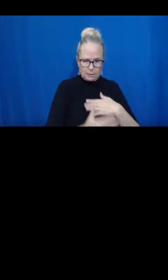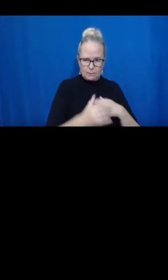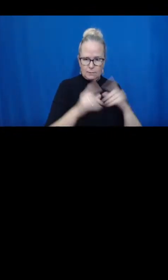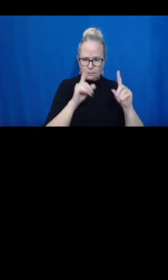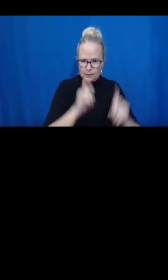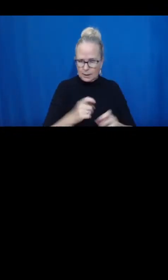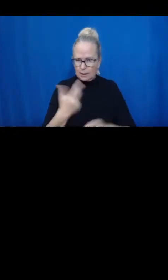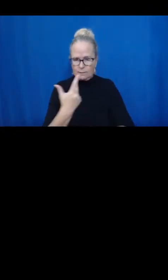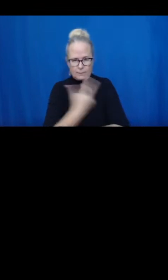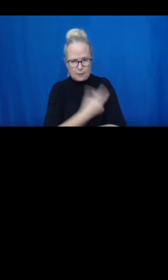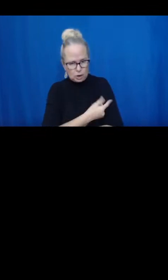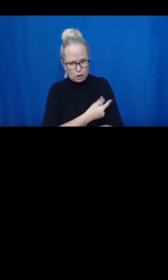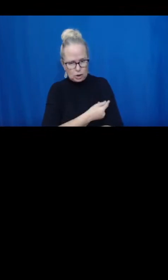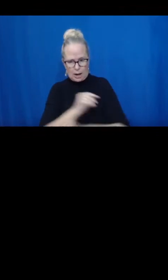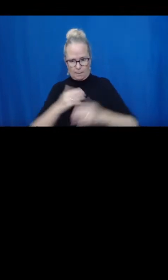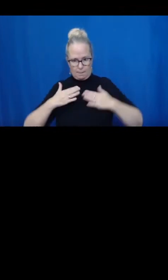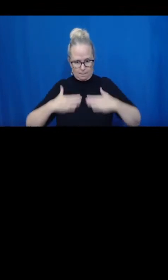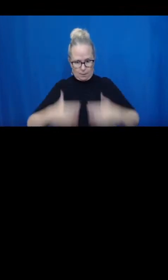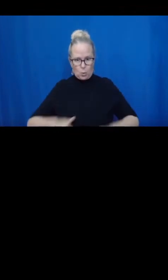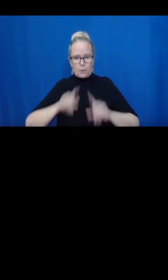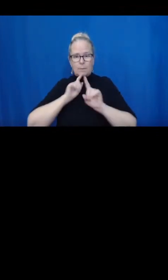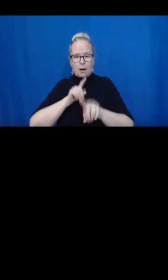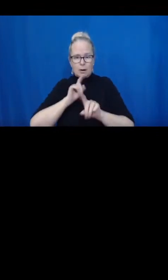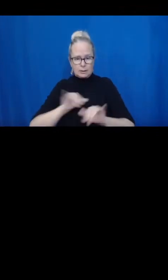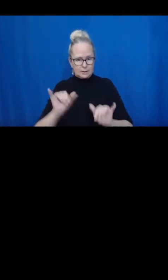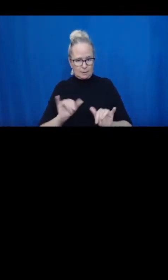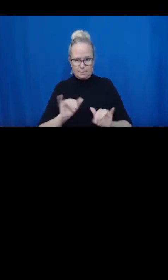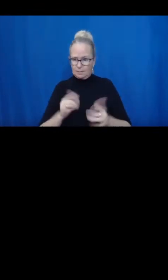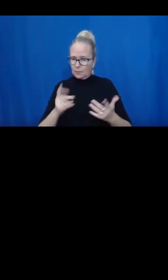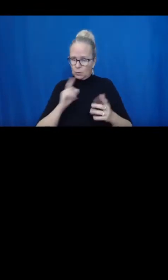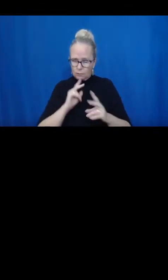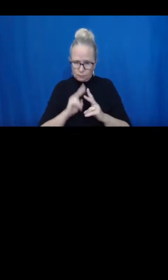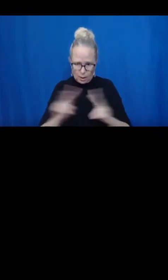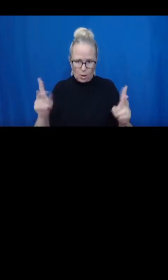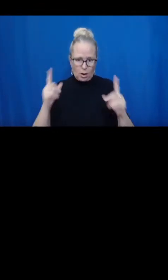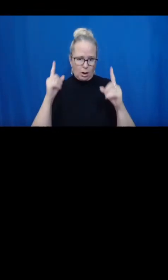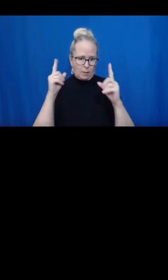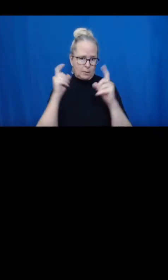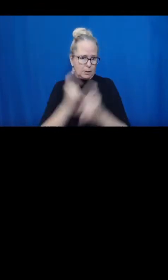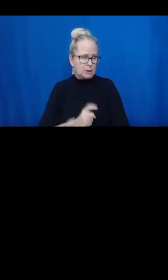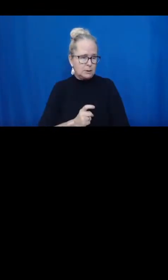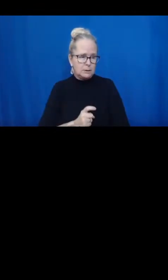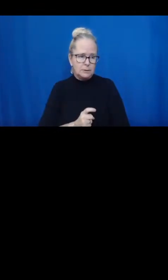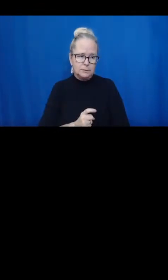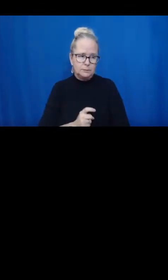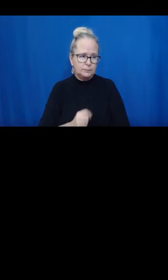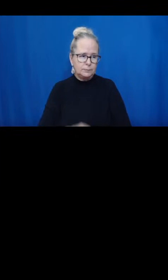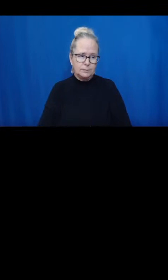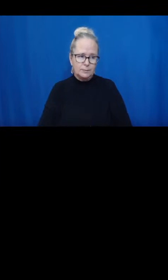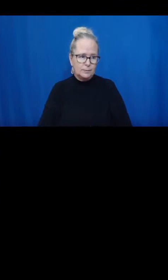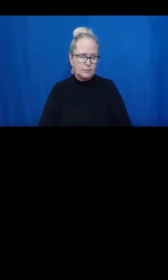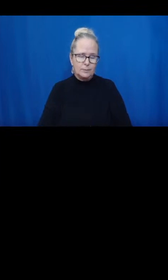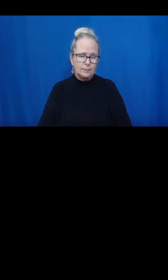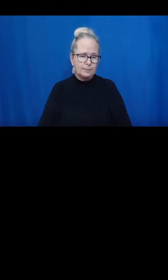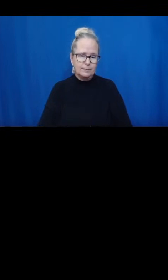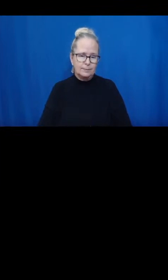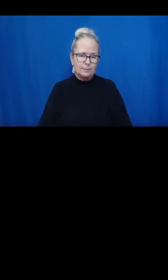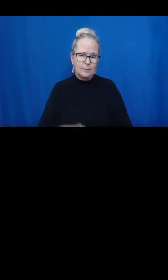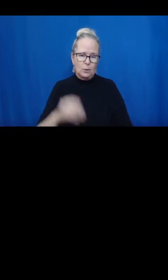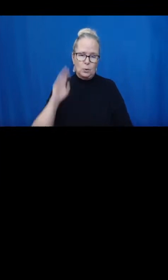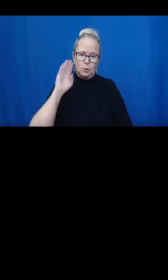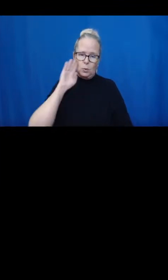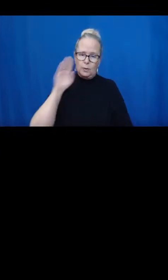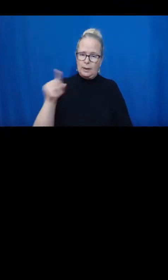Tisa's put in the chat as well, there's wonderful research coming out virtually all the time, but from the Johns Hopkins group, from Dr.